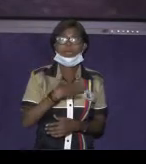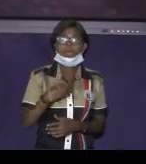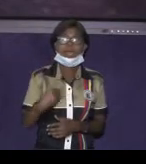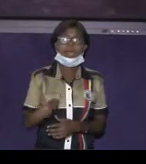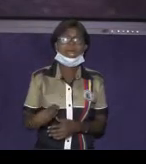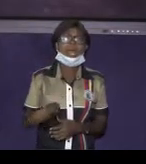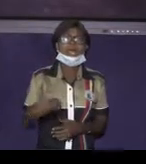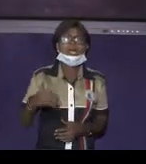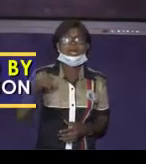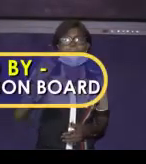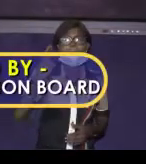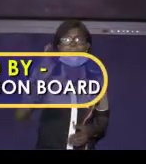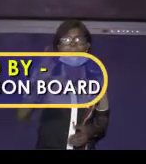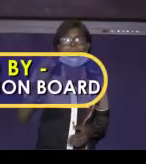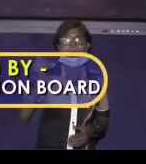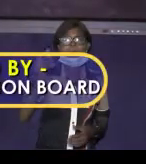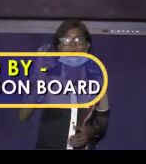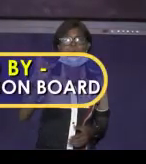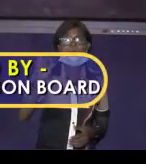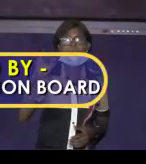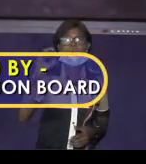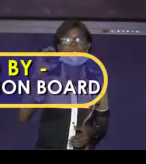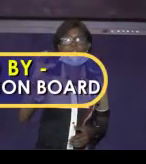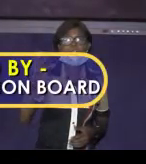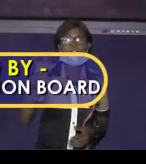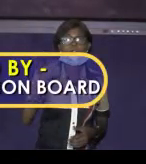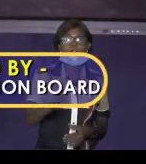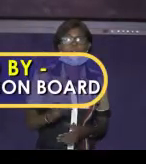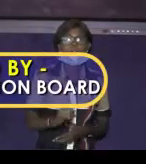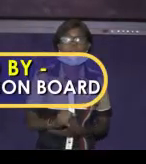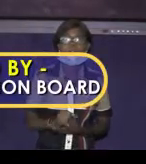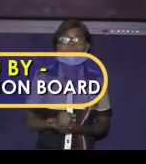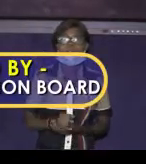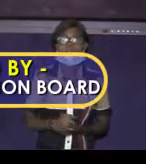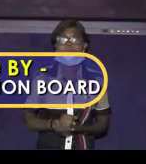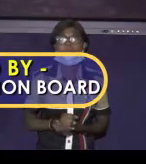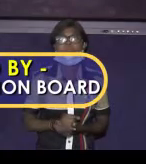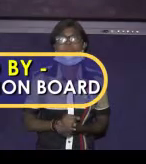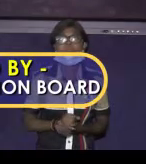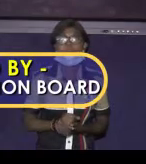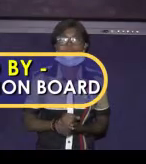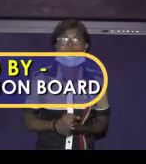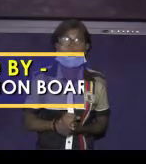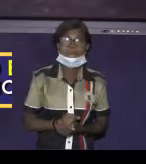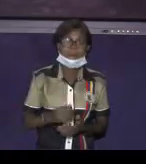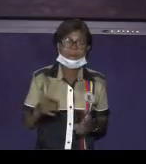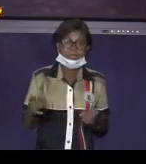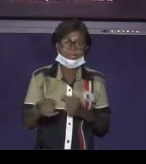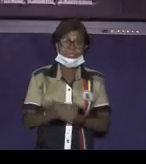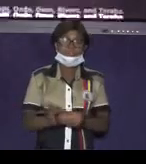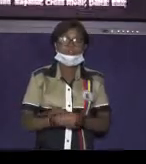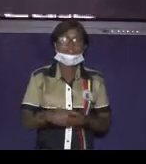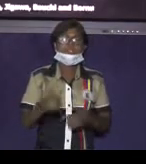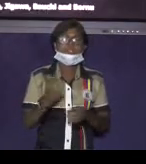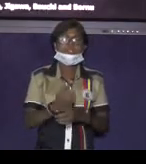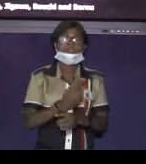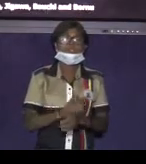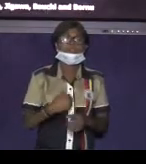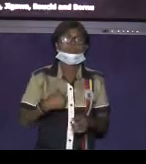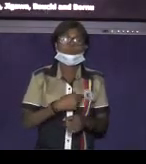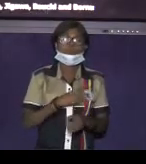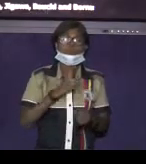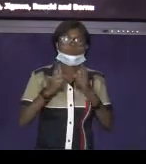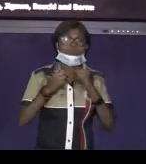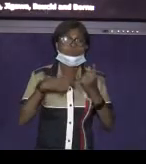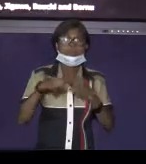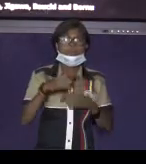That's the common areas where we have savanna. You know, the first one we had savanna and semi-arid, and this one is savanna. In today's lesson,